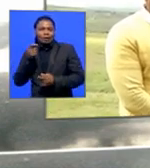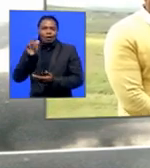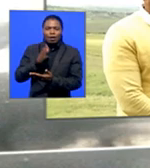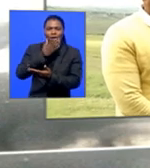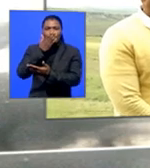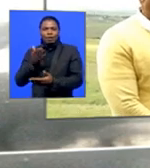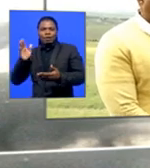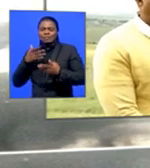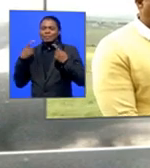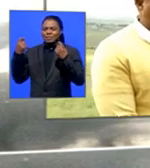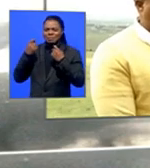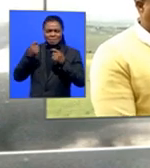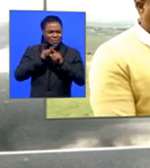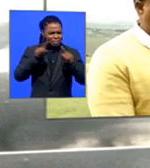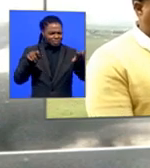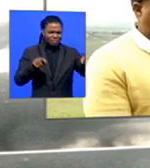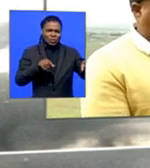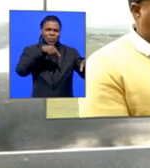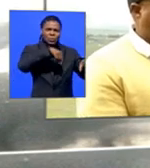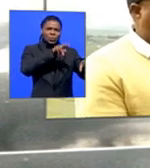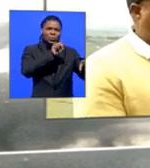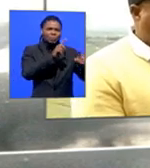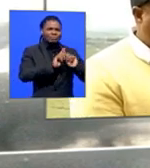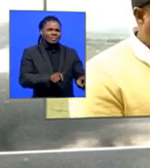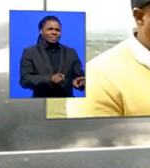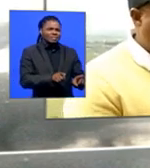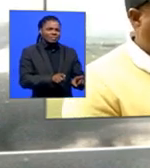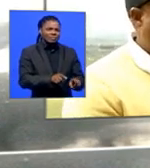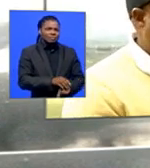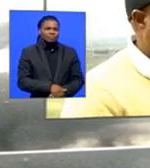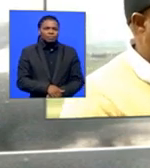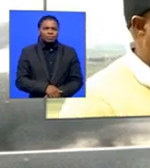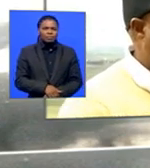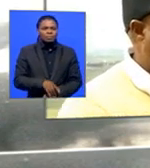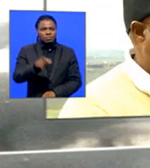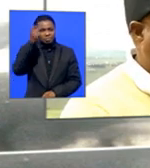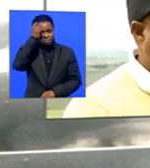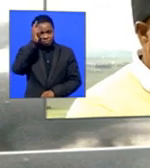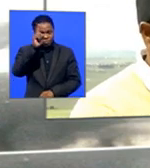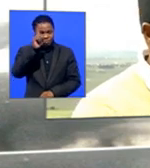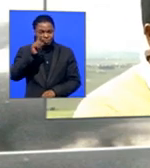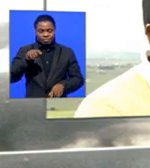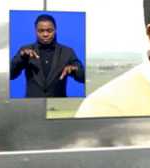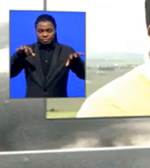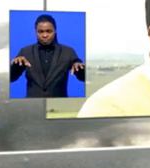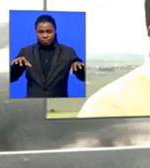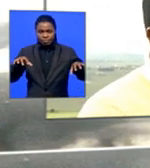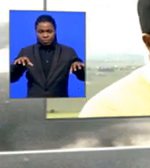Madiba's life, but this side it seems to be different. We must appreciate that there's a vast difference